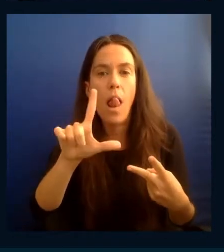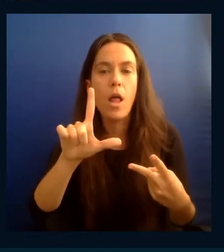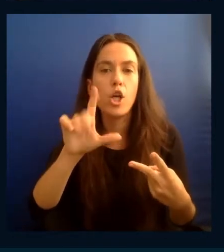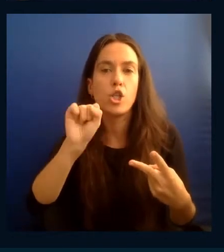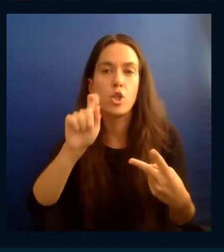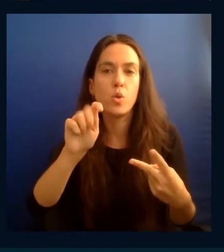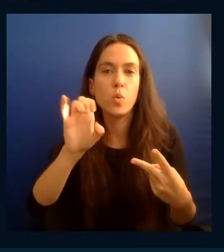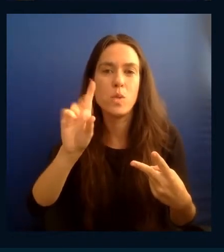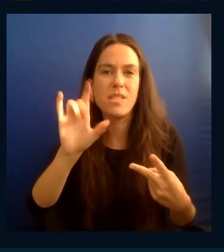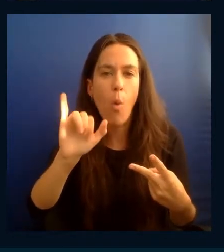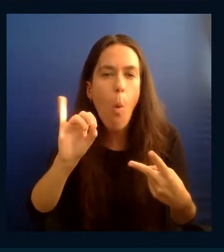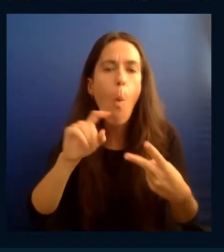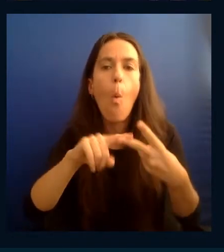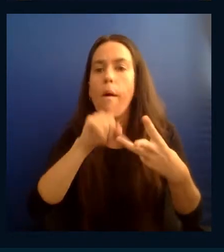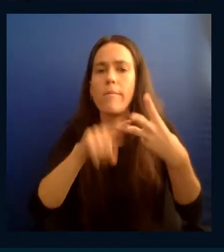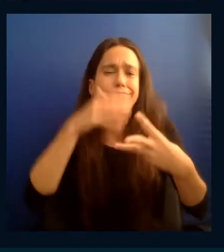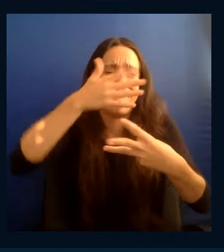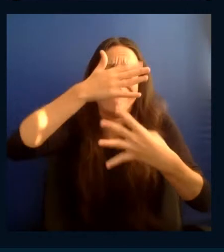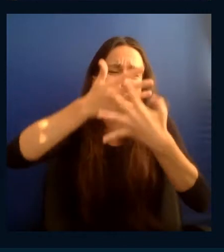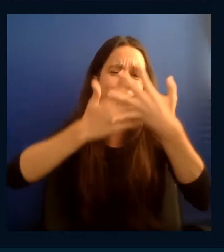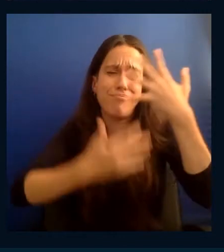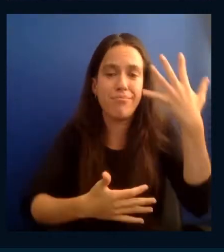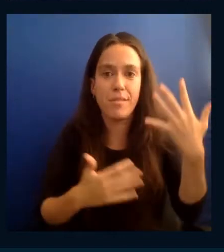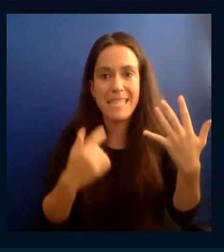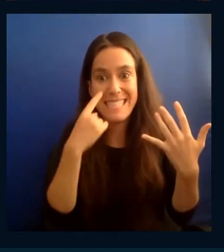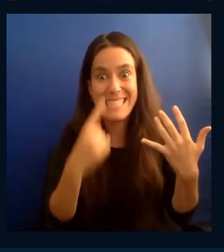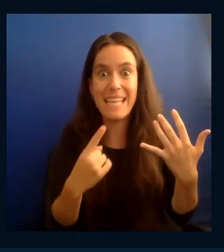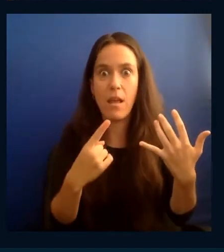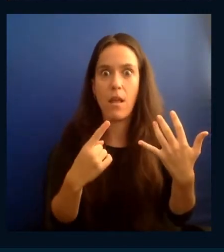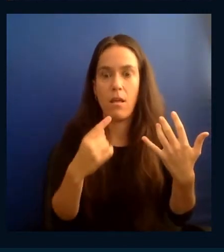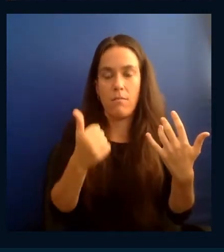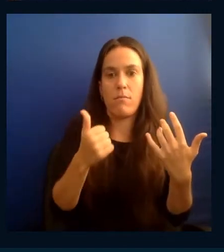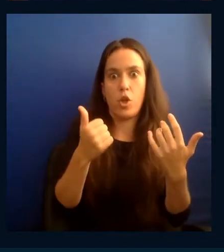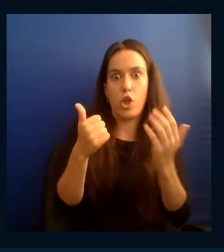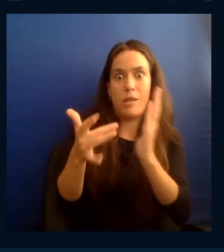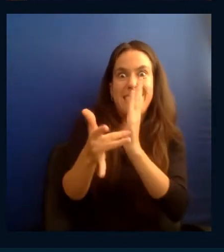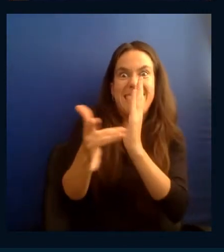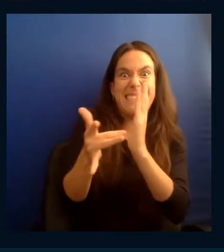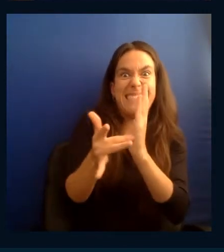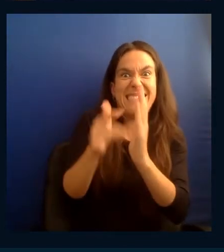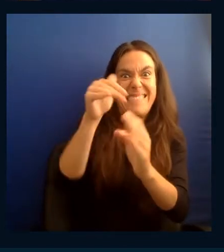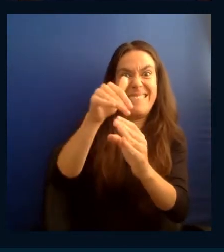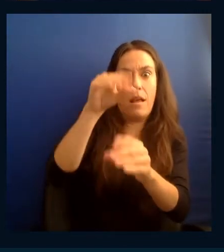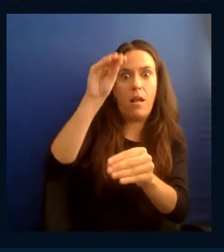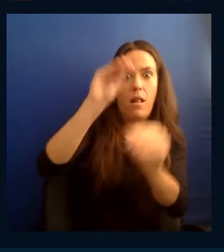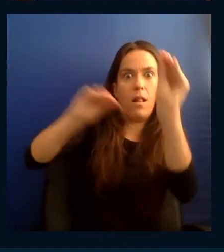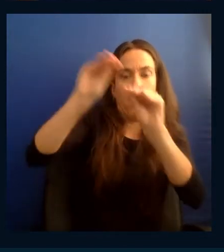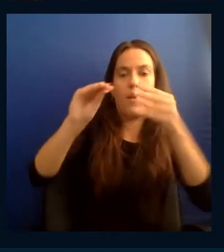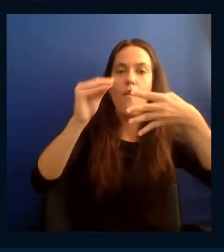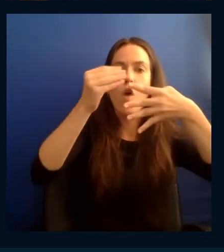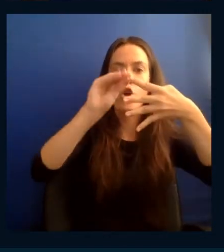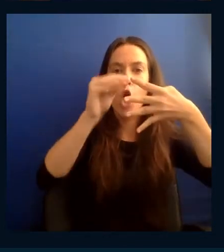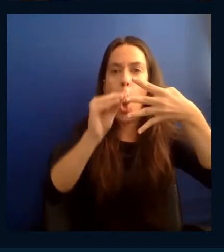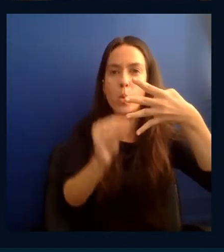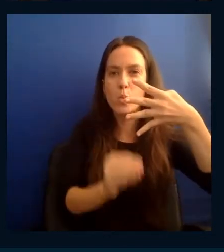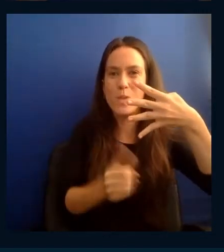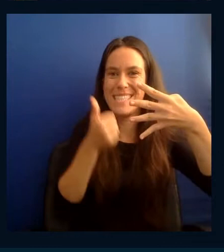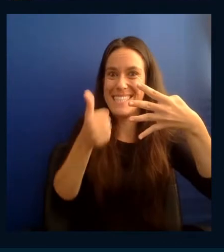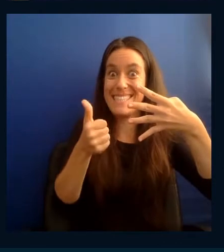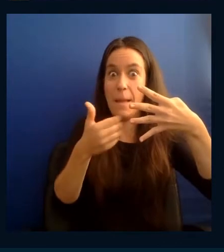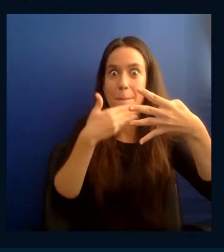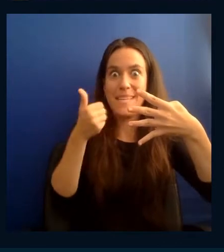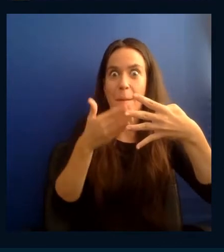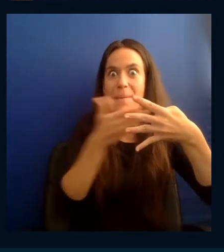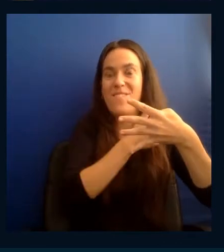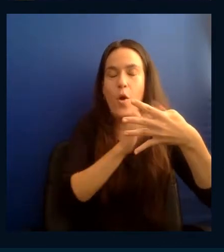your code, and make changes, and help you use some inherent intelligence from the get-go to make your code better early on. We can help